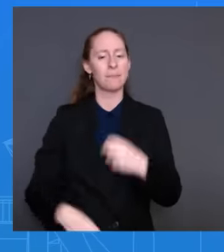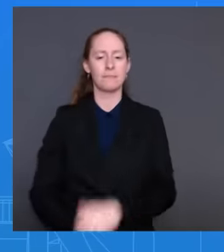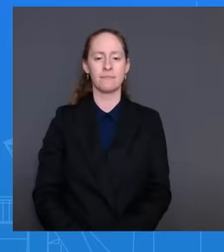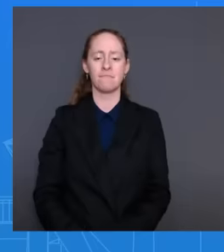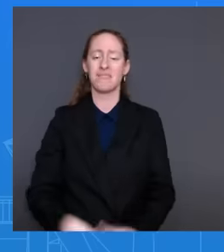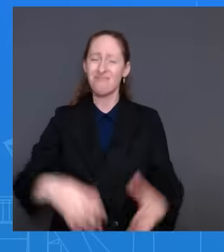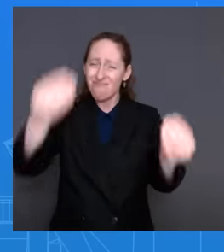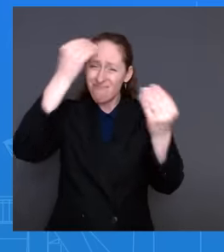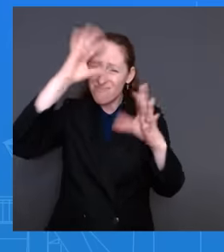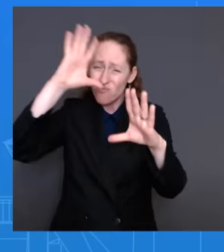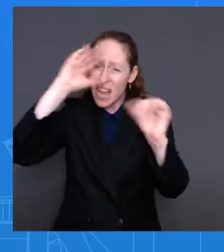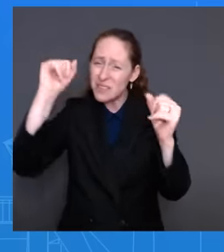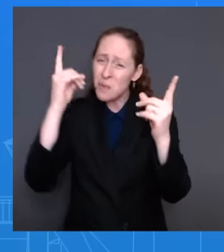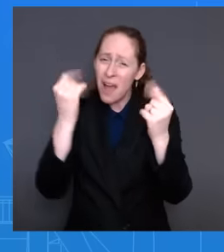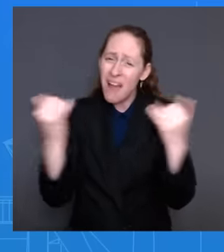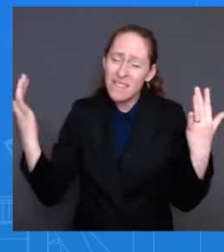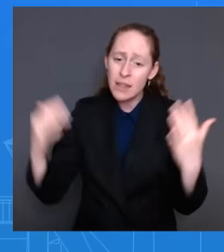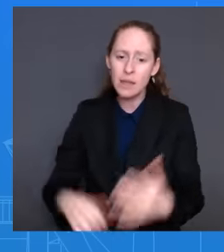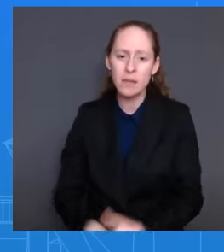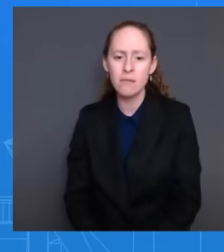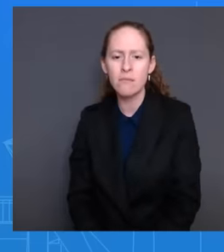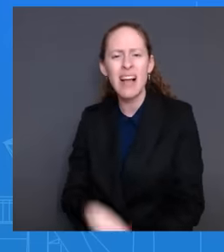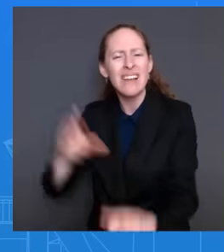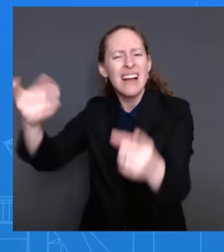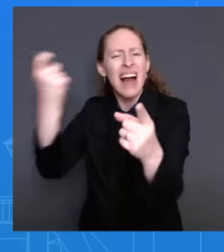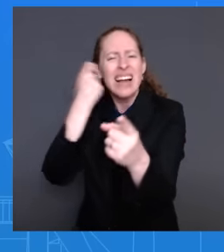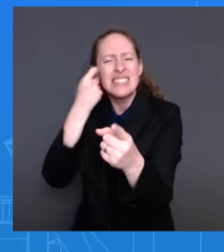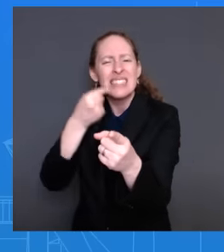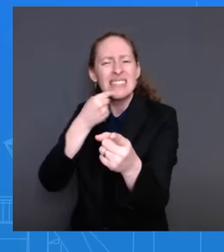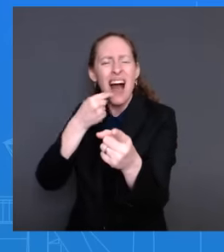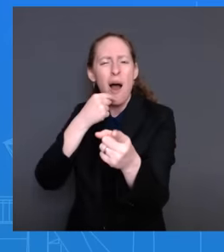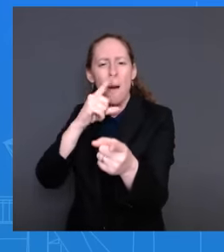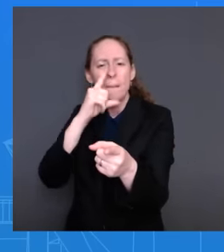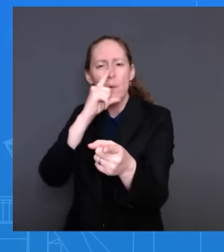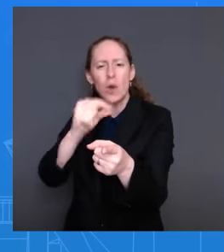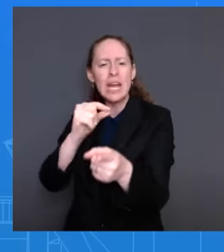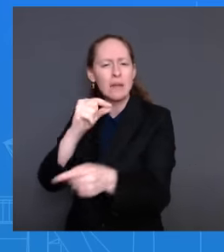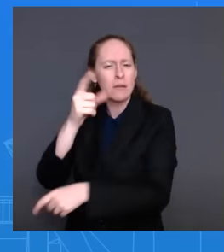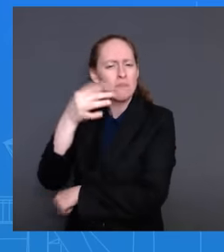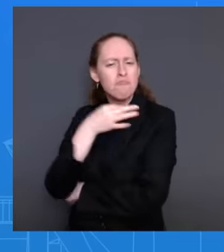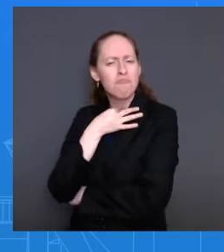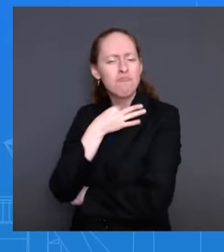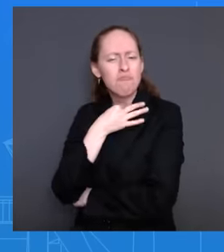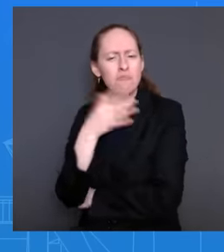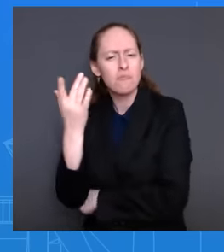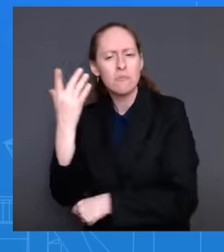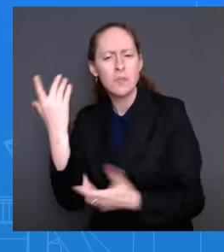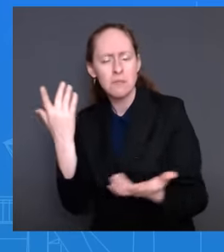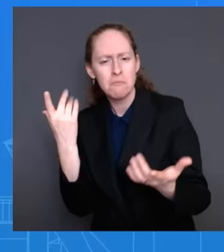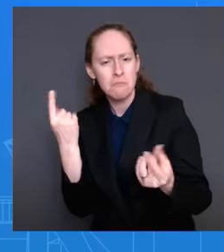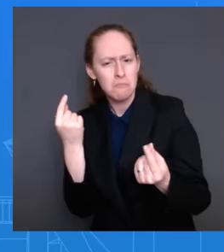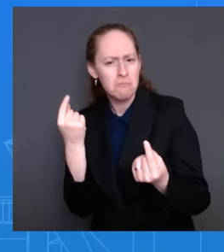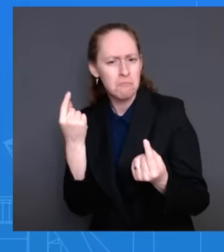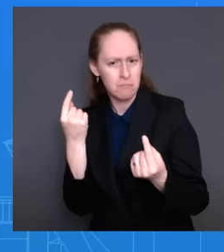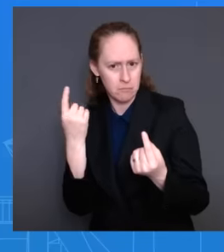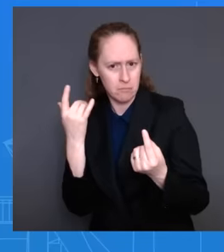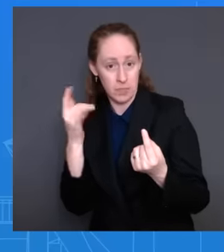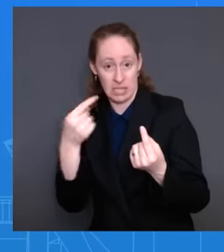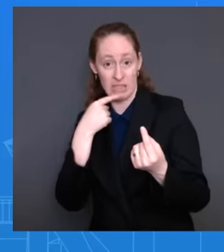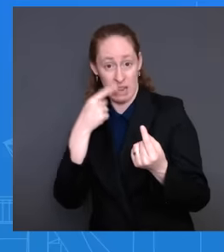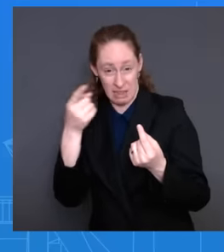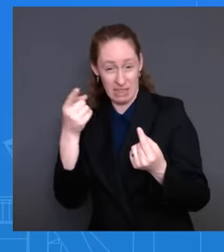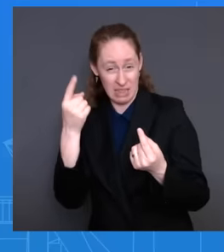mentioned Putin a few times as a reason for recent inflation. Do you guys think that any part of inflation this year